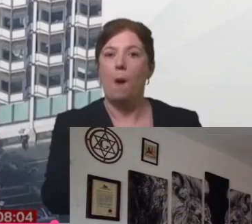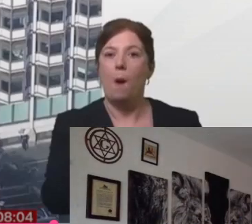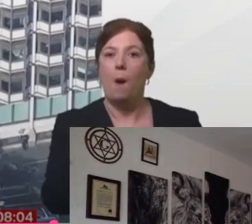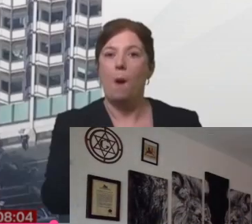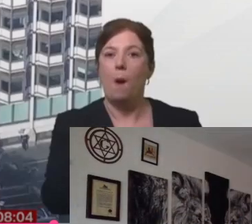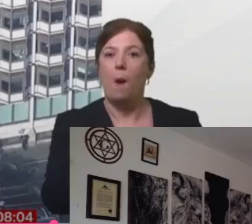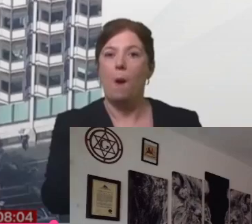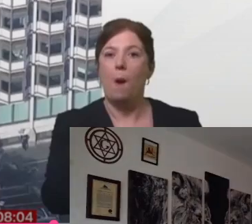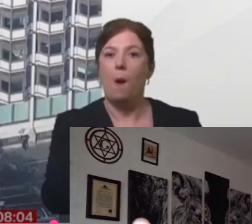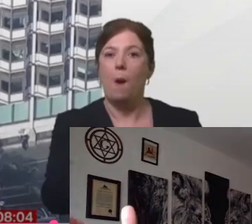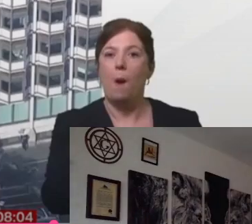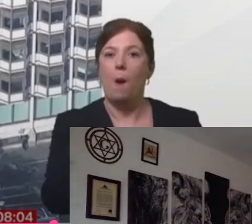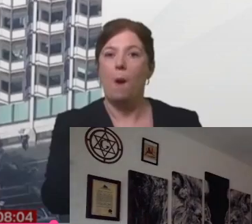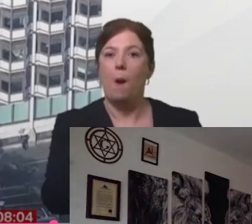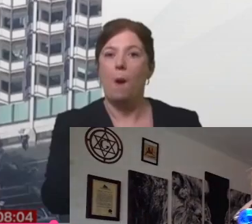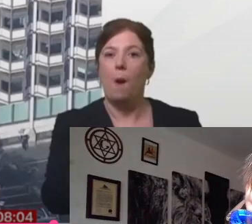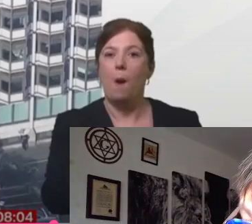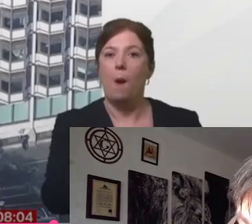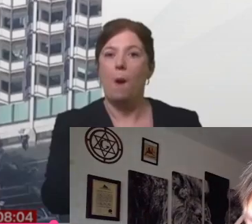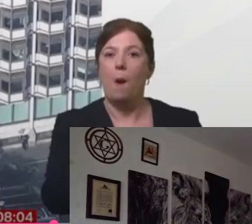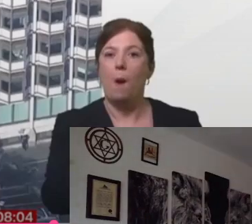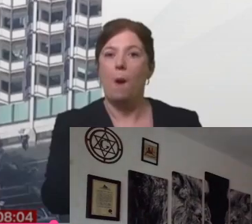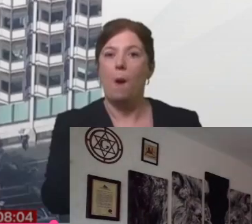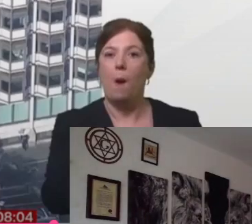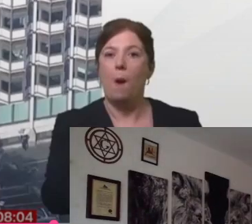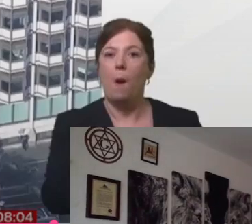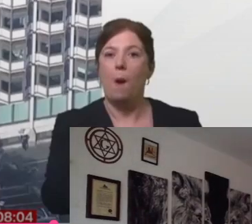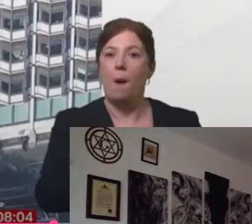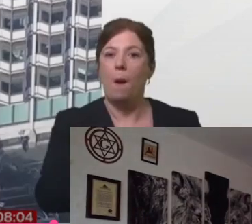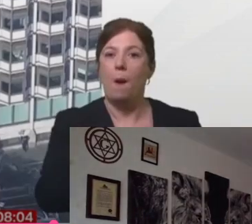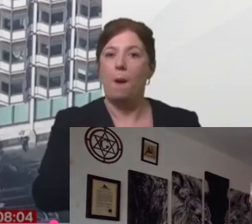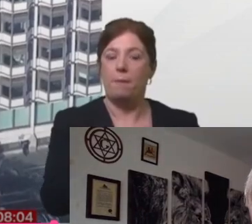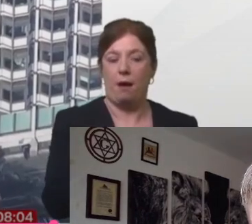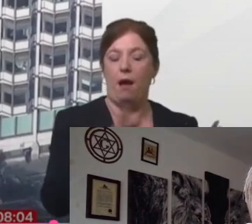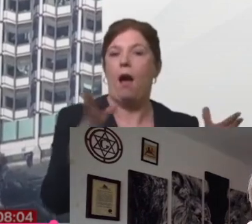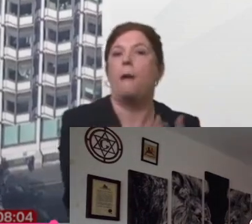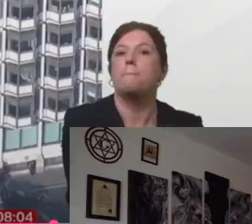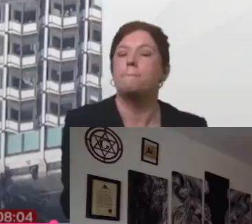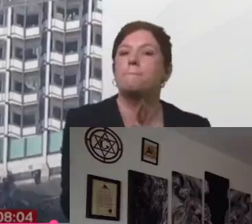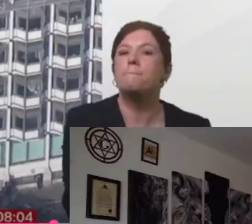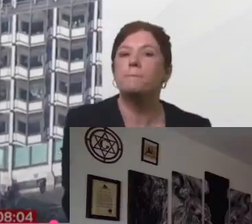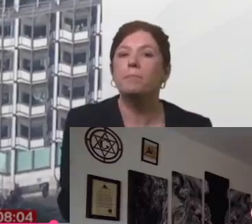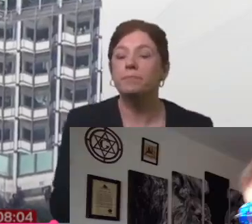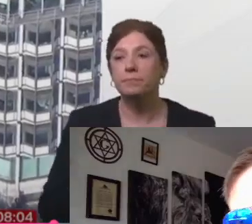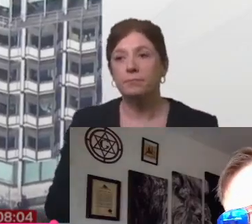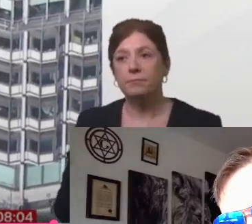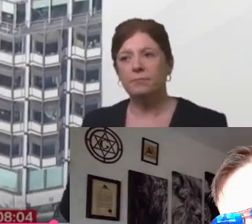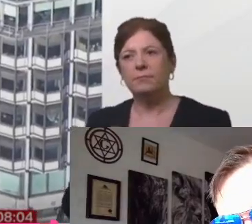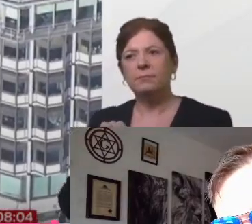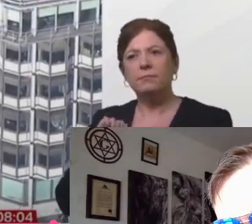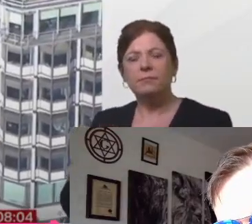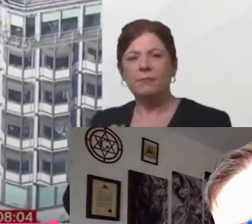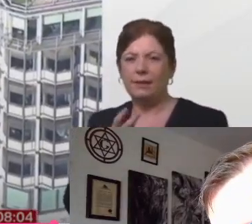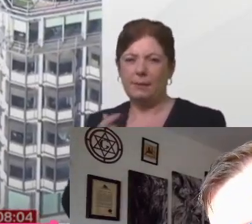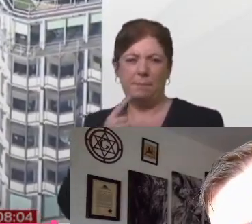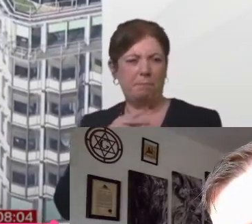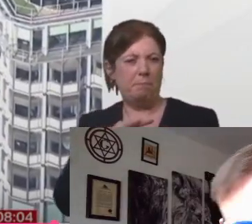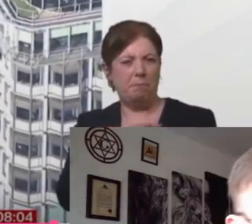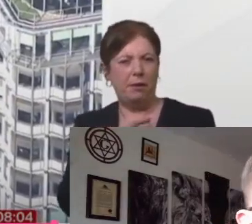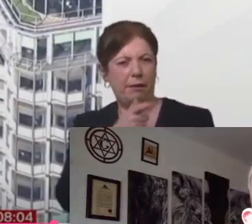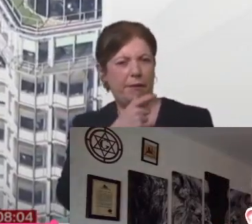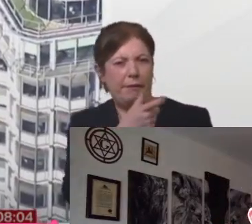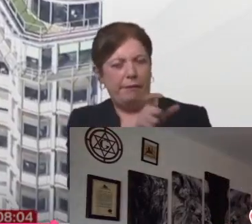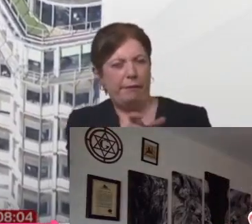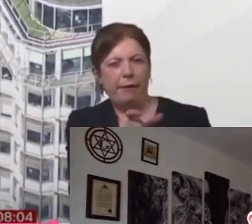Well, it is. It's a joke because it's funny, but it's true. Census. not deciding on its own what